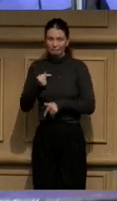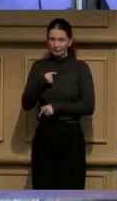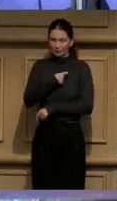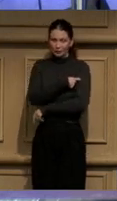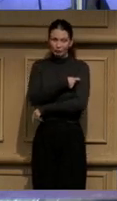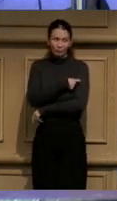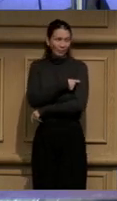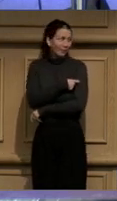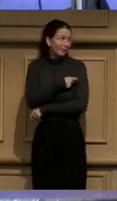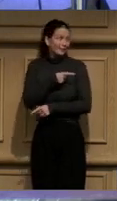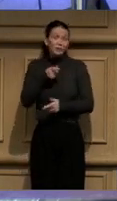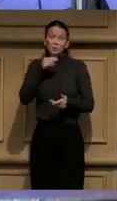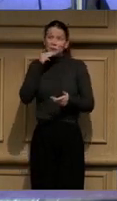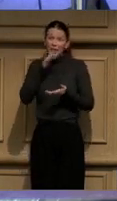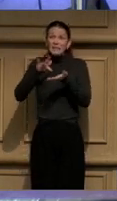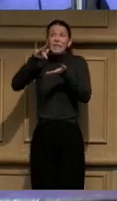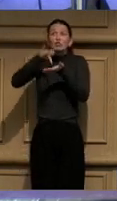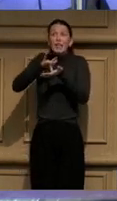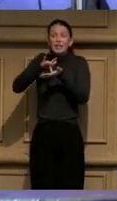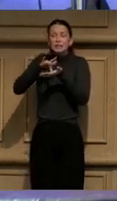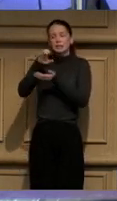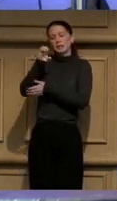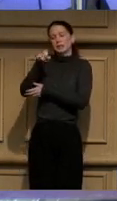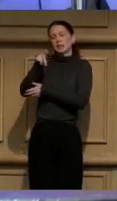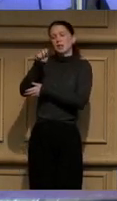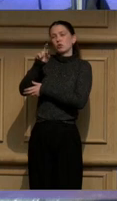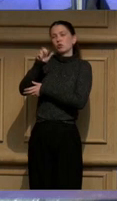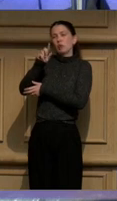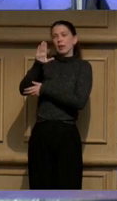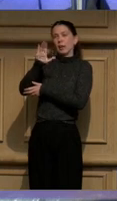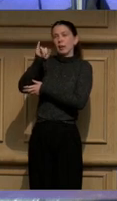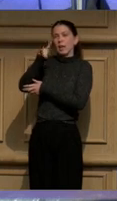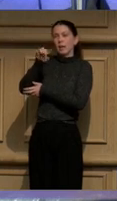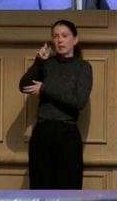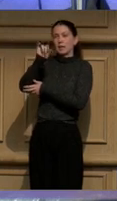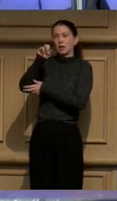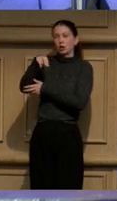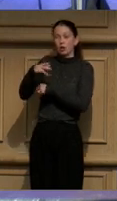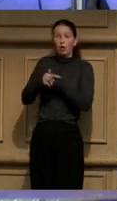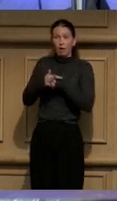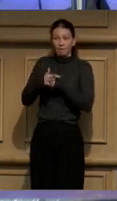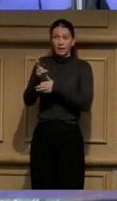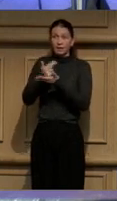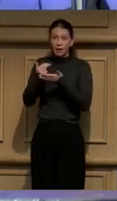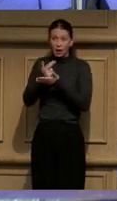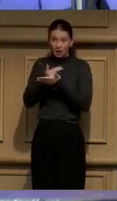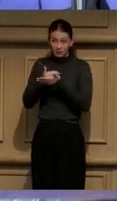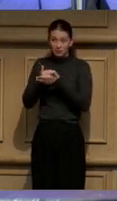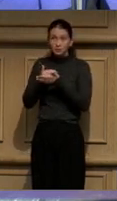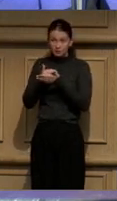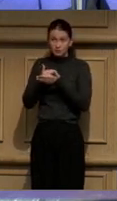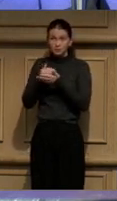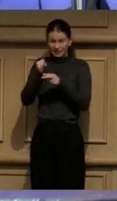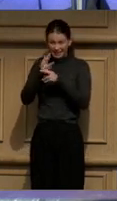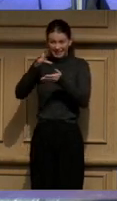mean the centralization of the arts, like in the cities? Yeah. Well, I haven't lived in the country for a